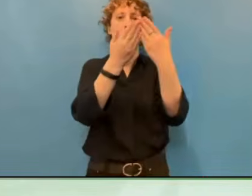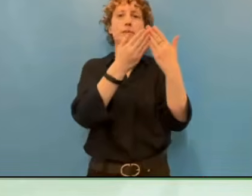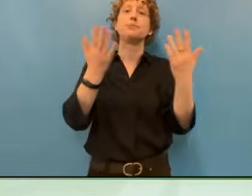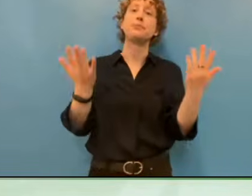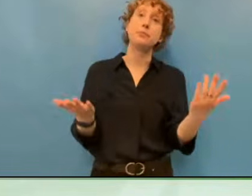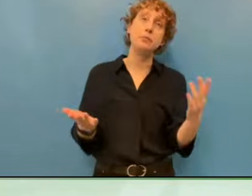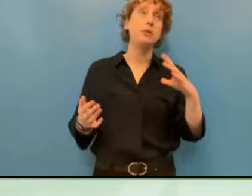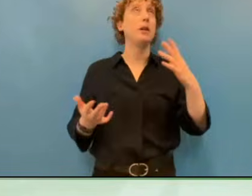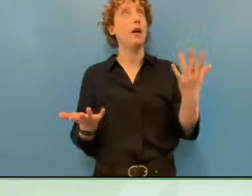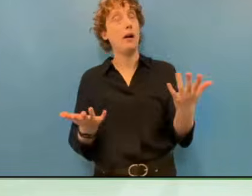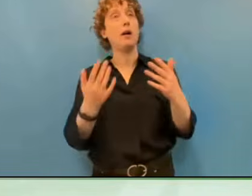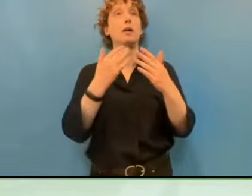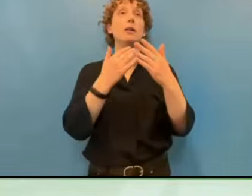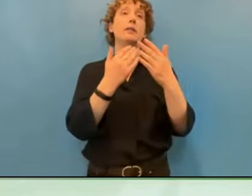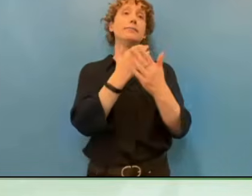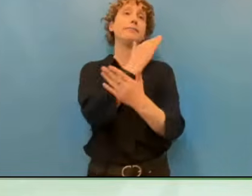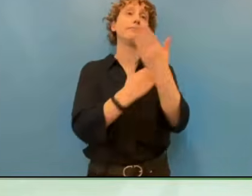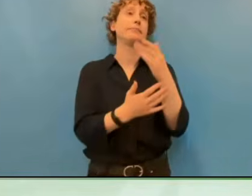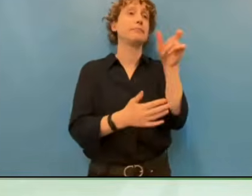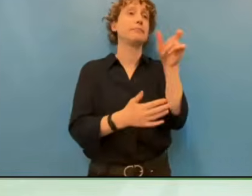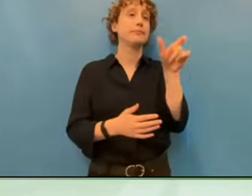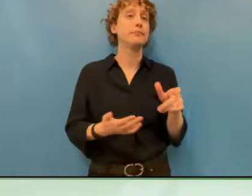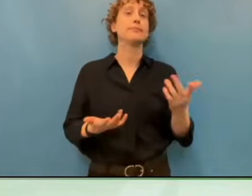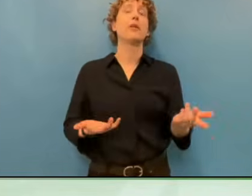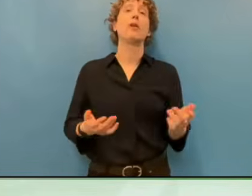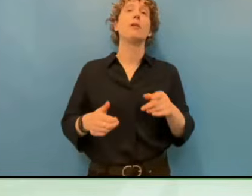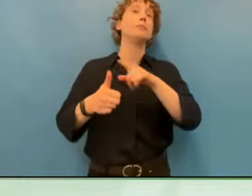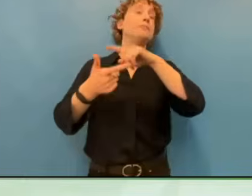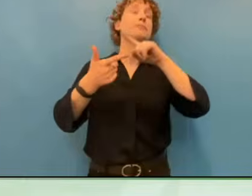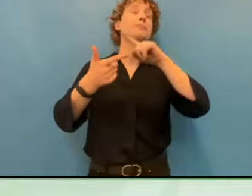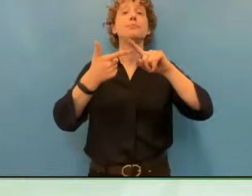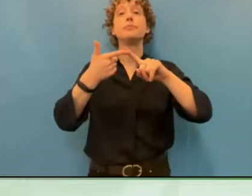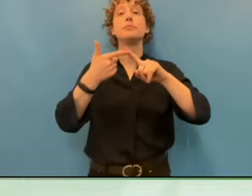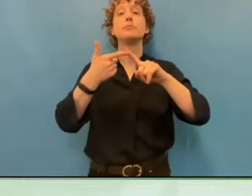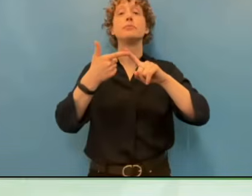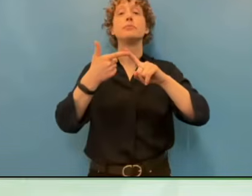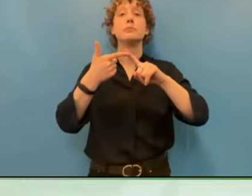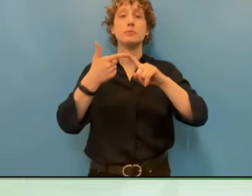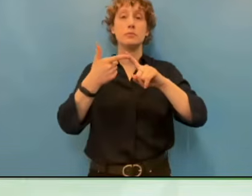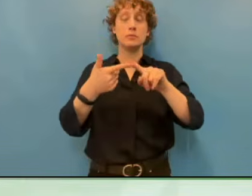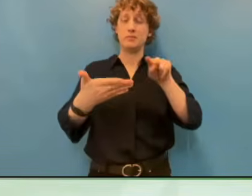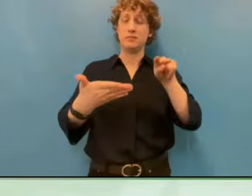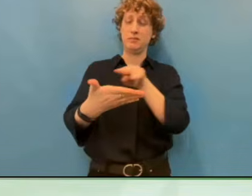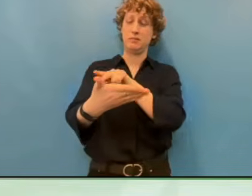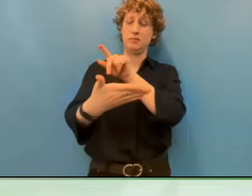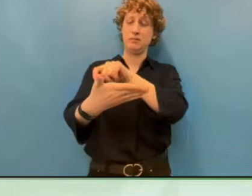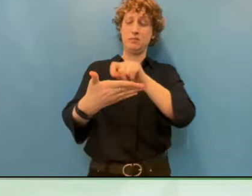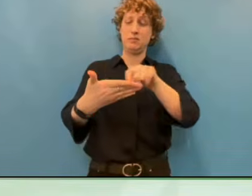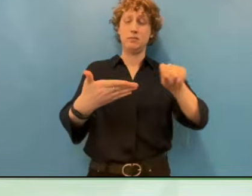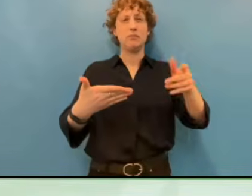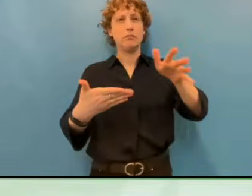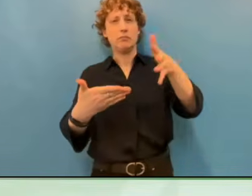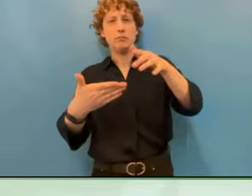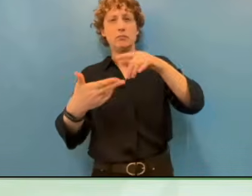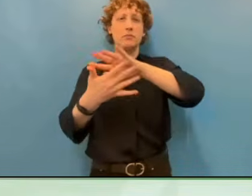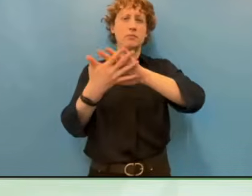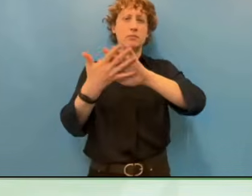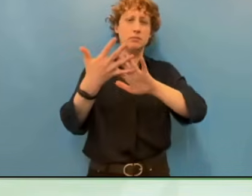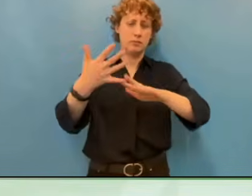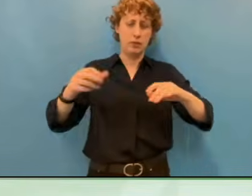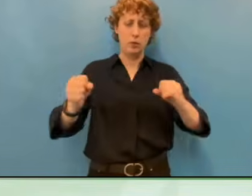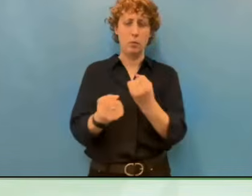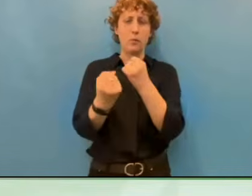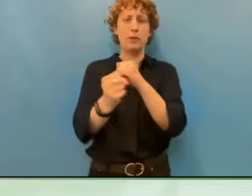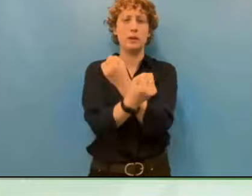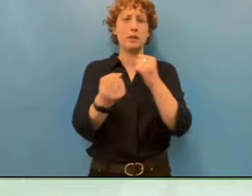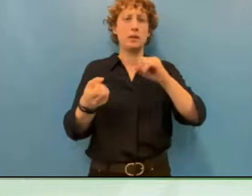people who are having low literacy or no mobility or stuff like that. But slowly we figured out